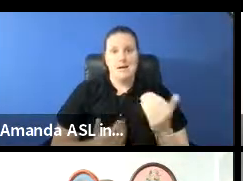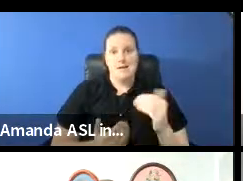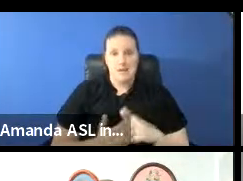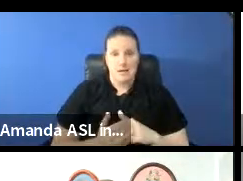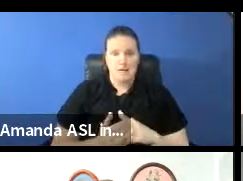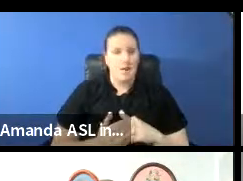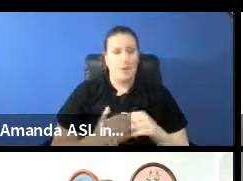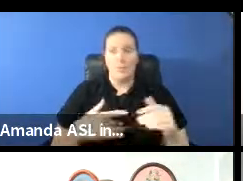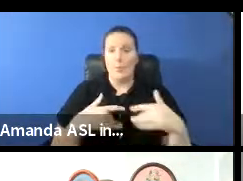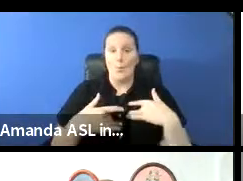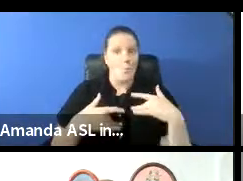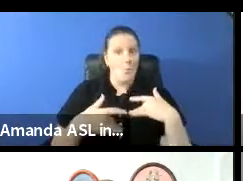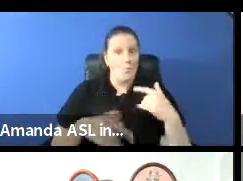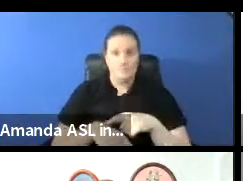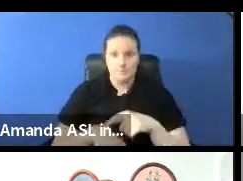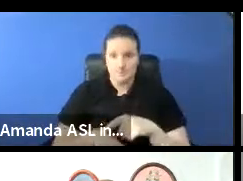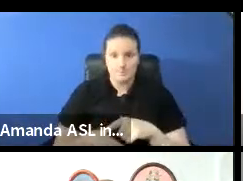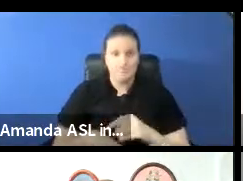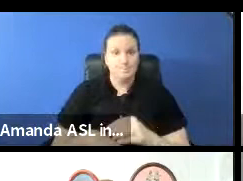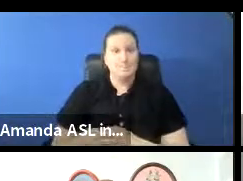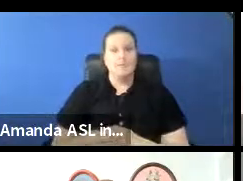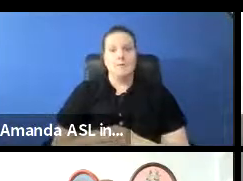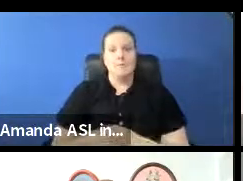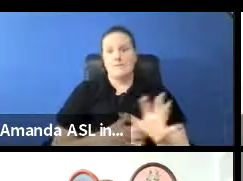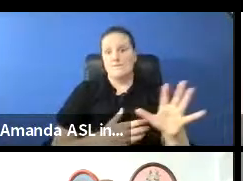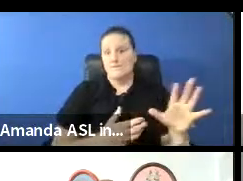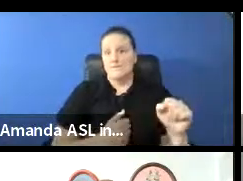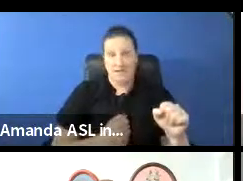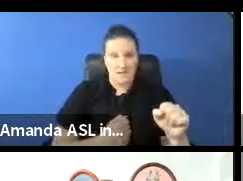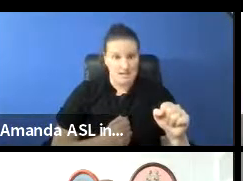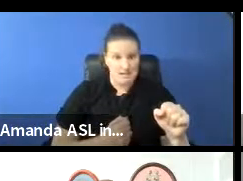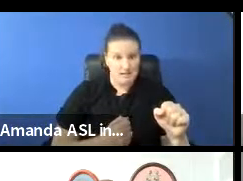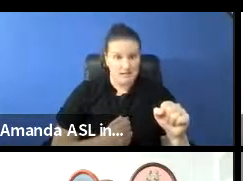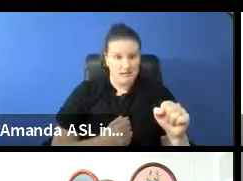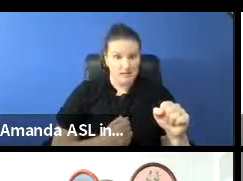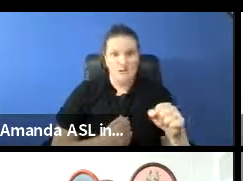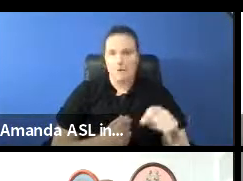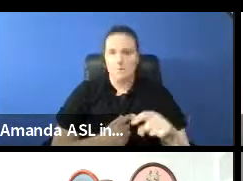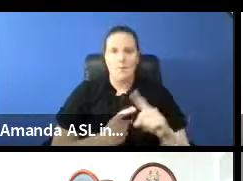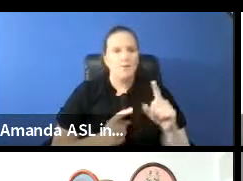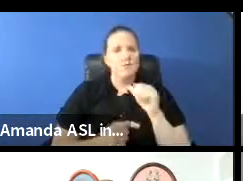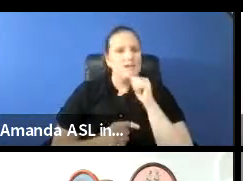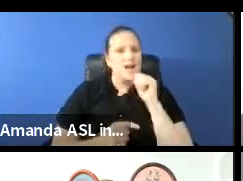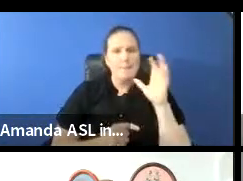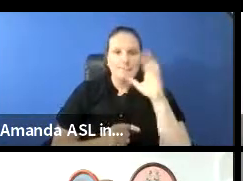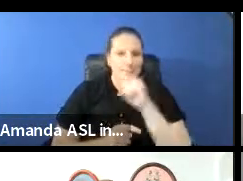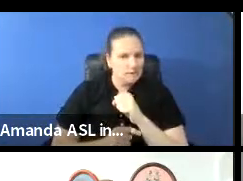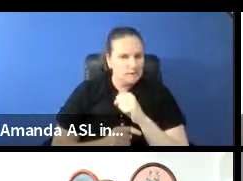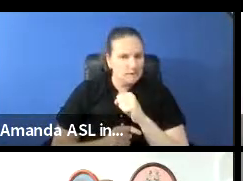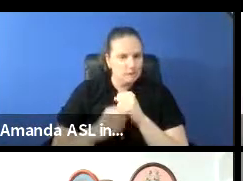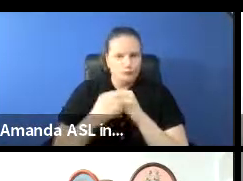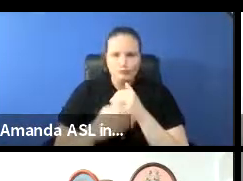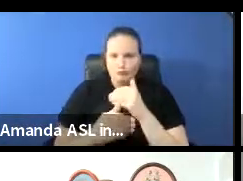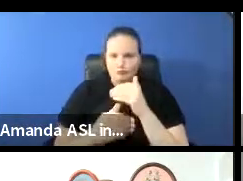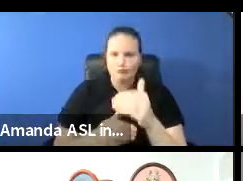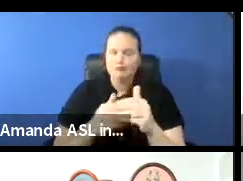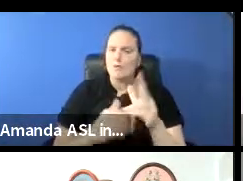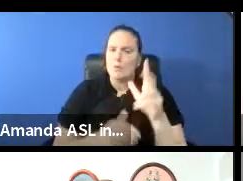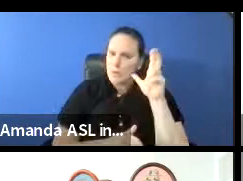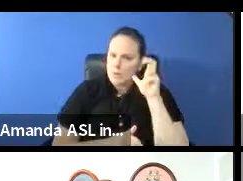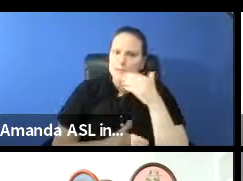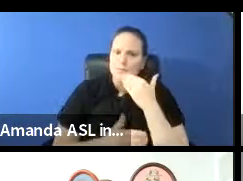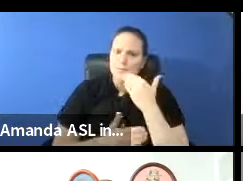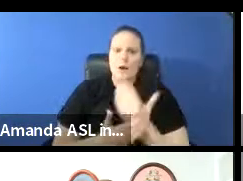an exciting time. It's going to be fast paced, but we are not going to miss any steps. We're going to listen